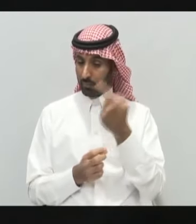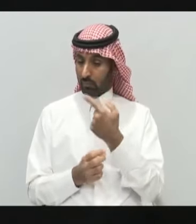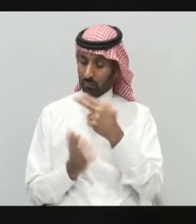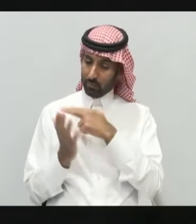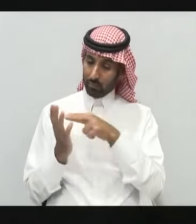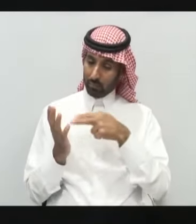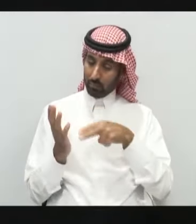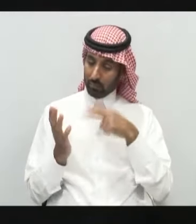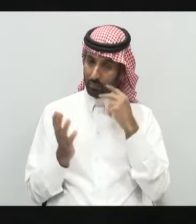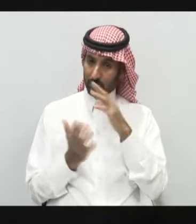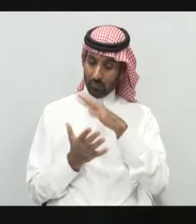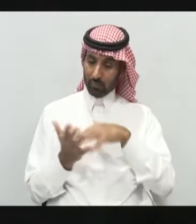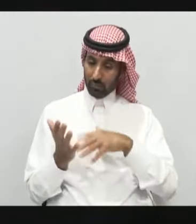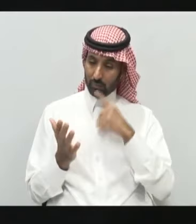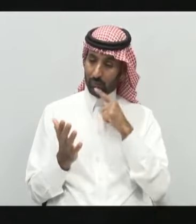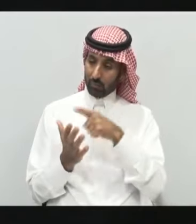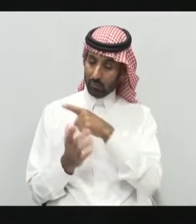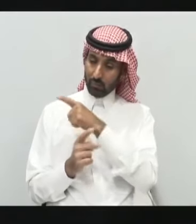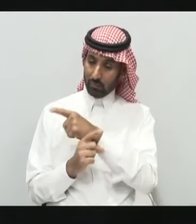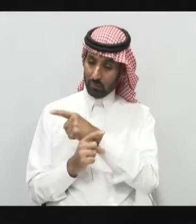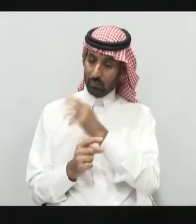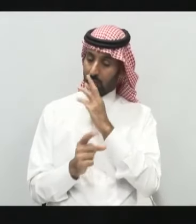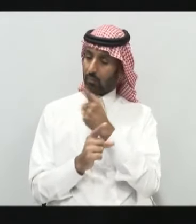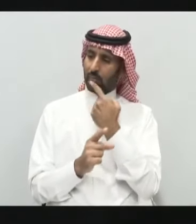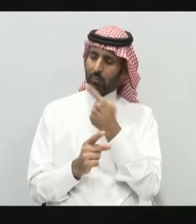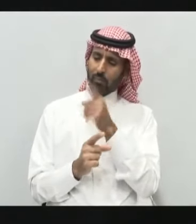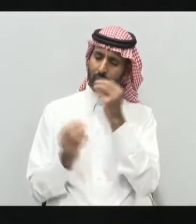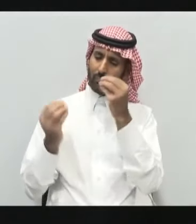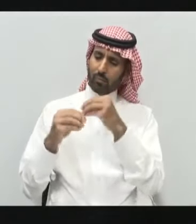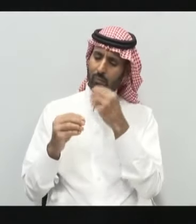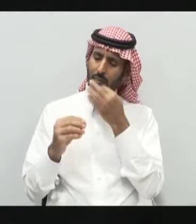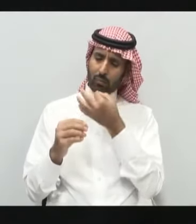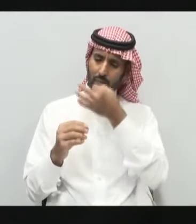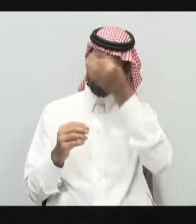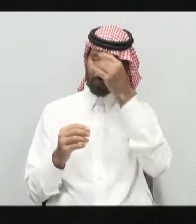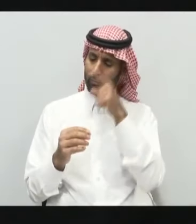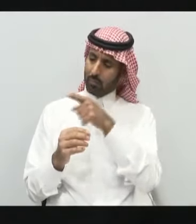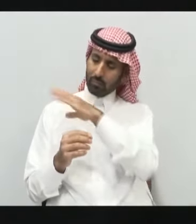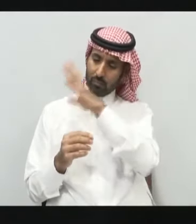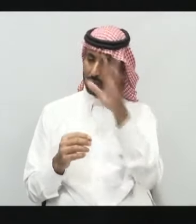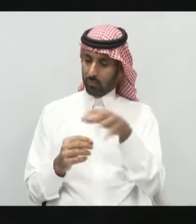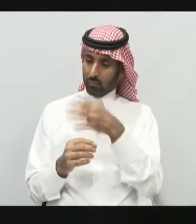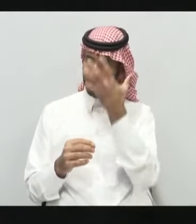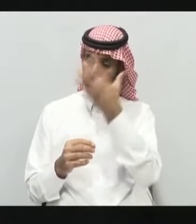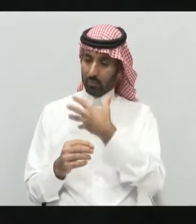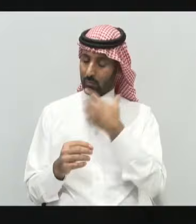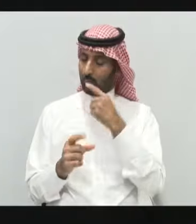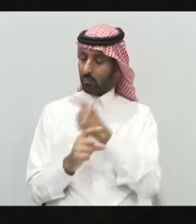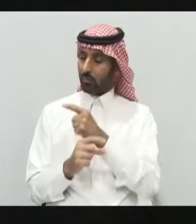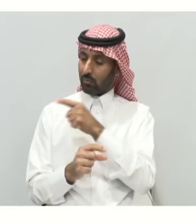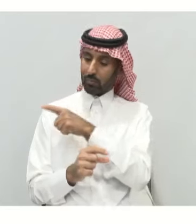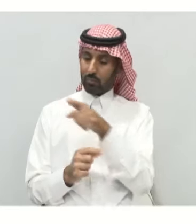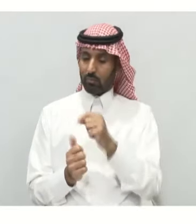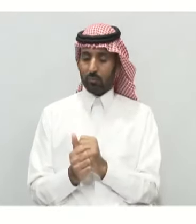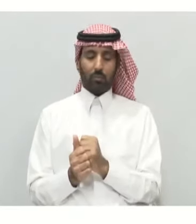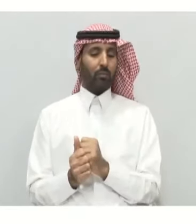read this text about them, and we're going to add the description that fits them.